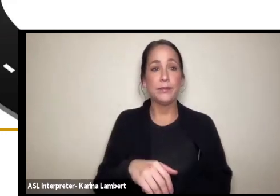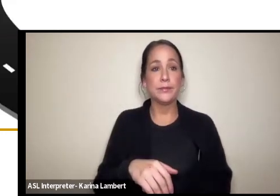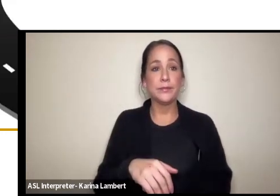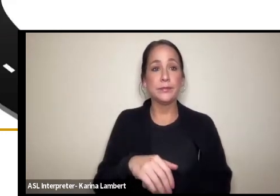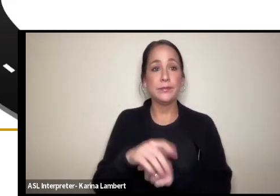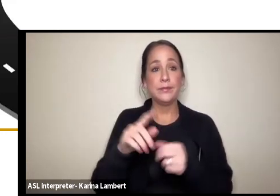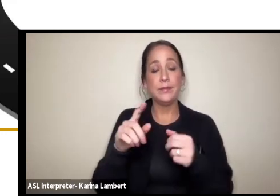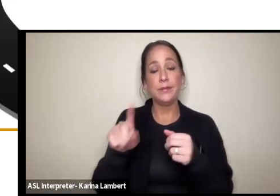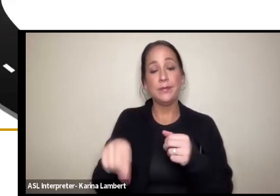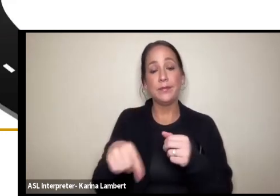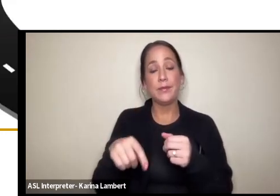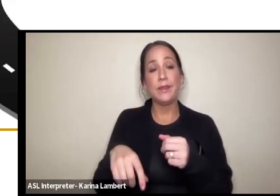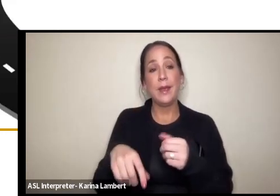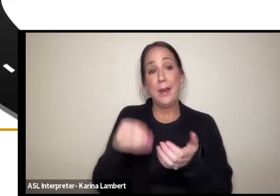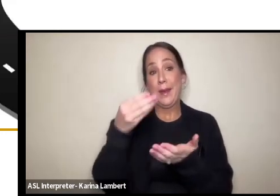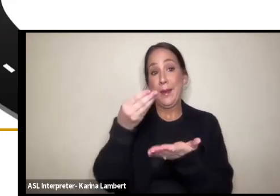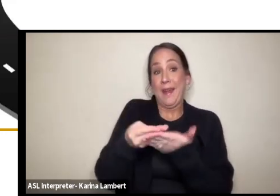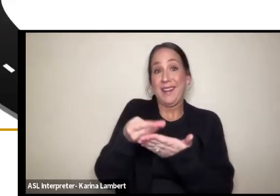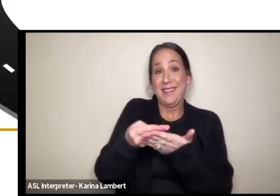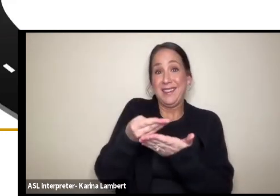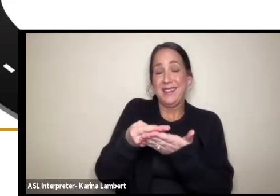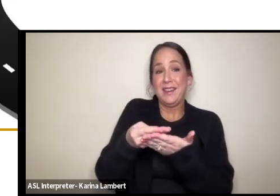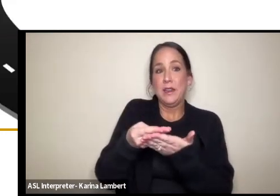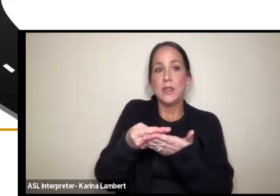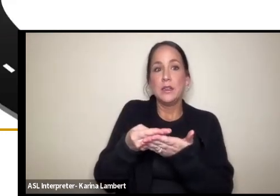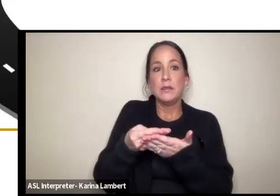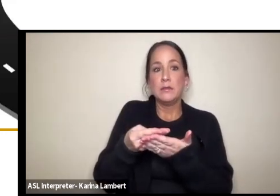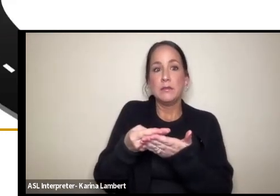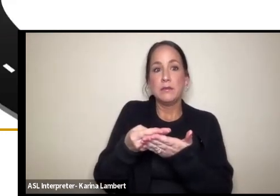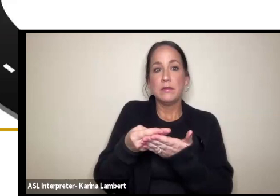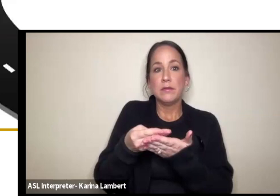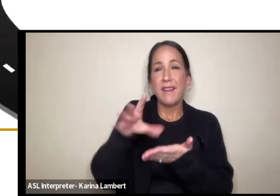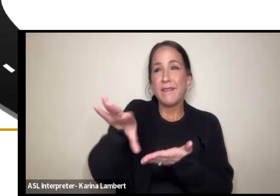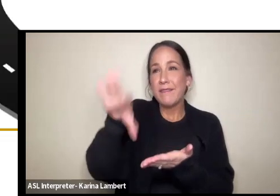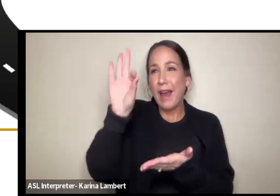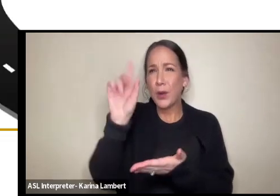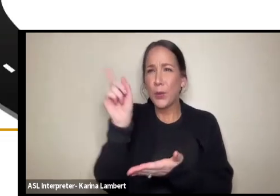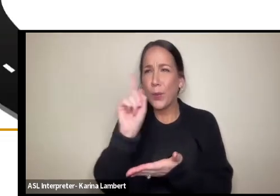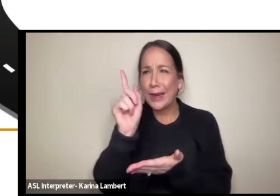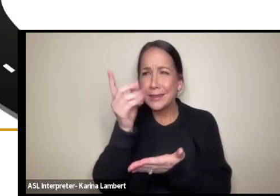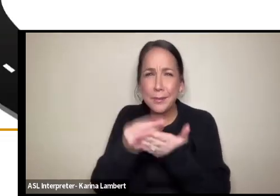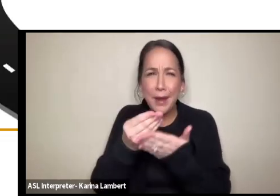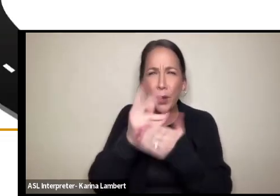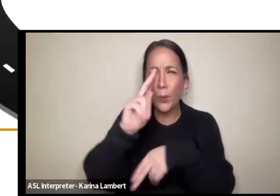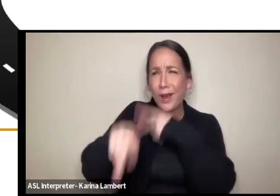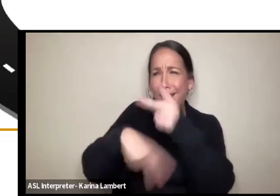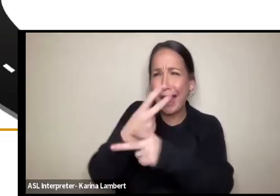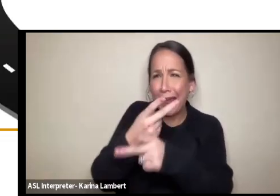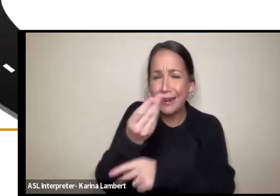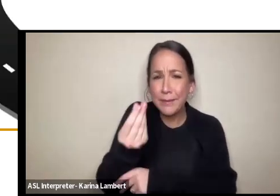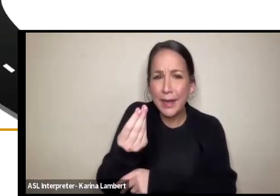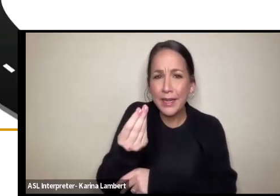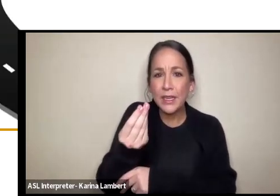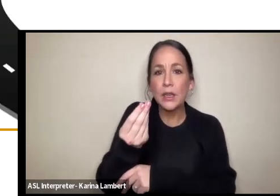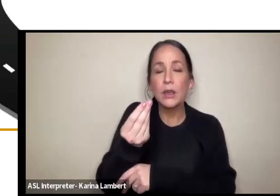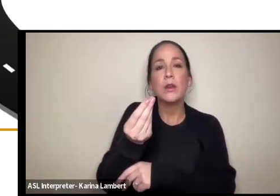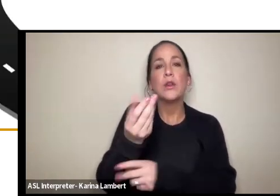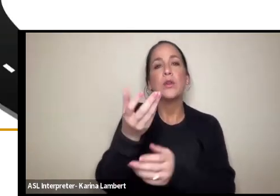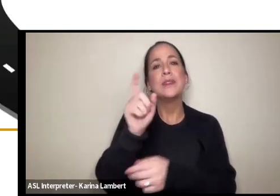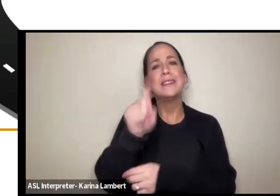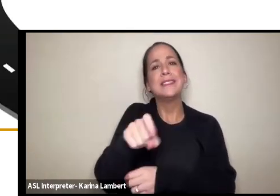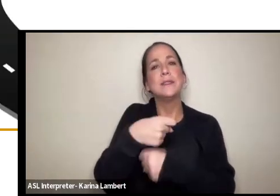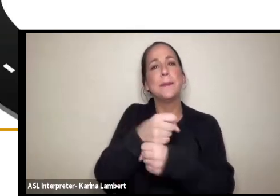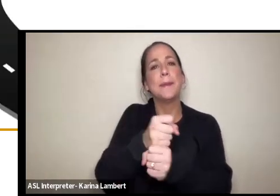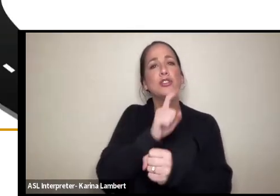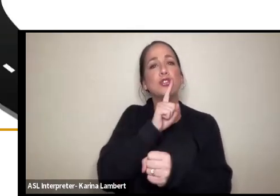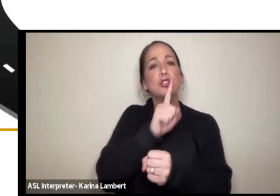is, in addition to finding out where the money is, what type of money it is, you want to make sure that